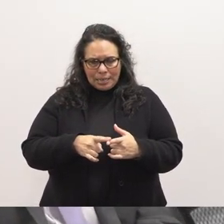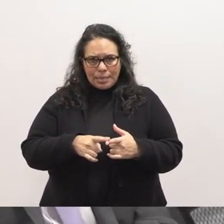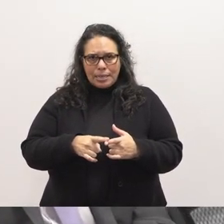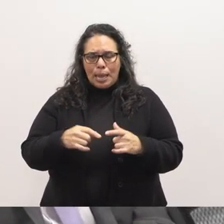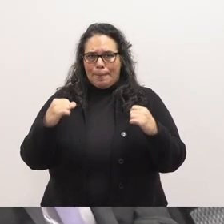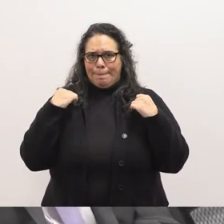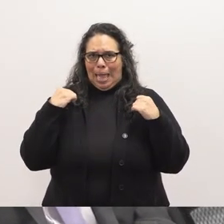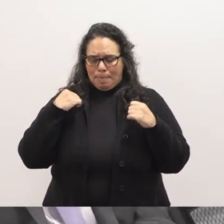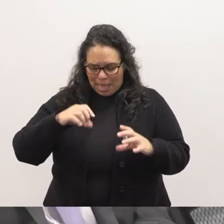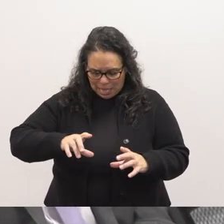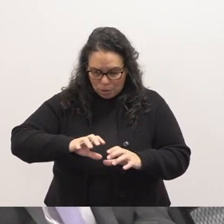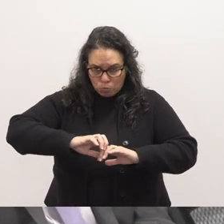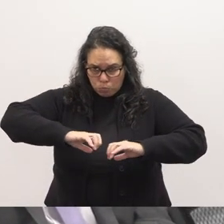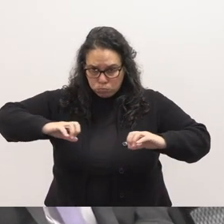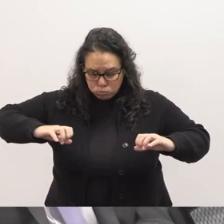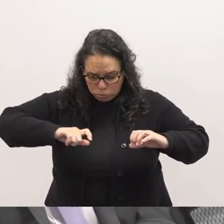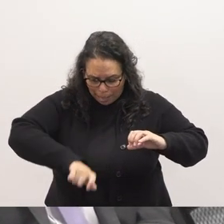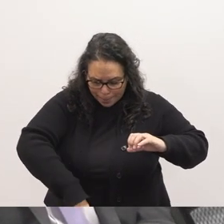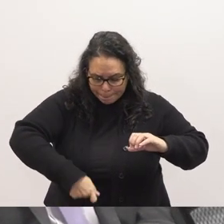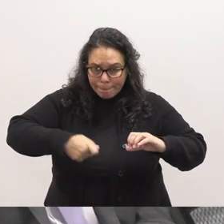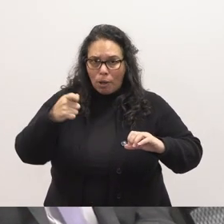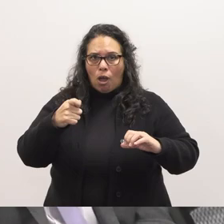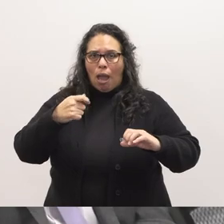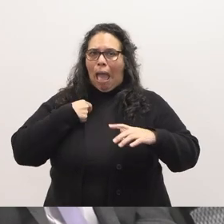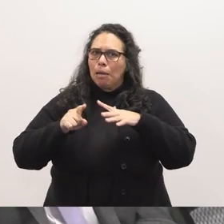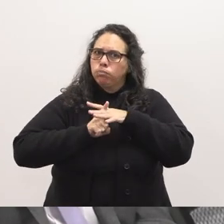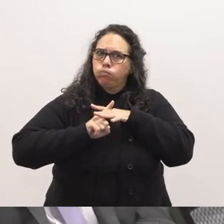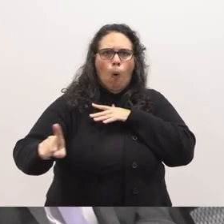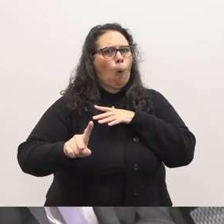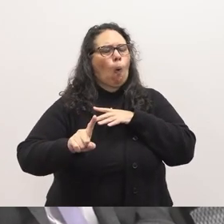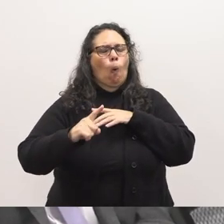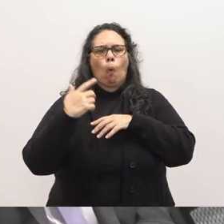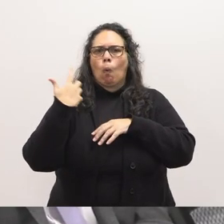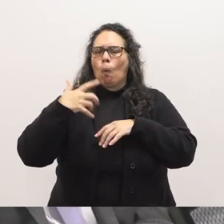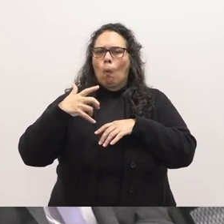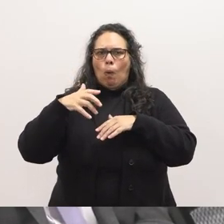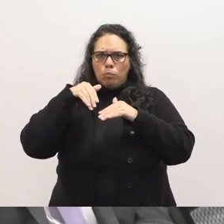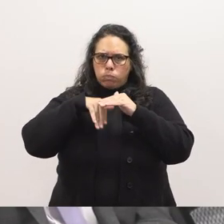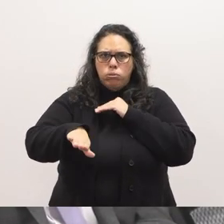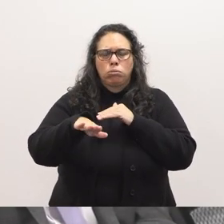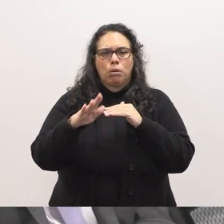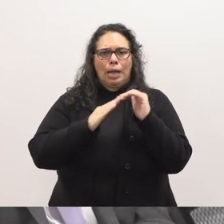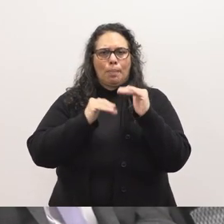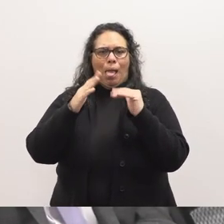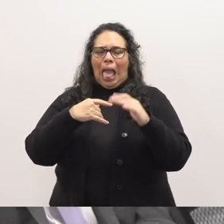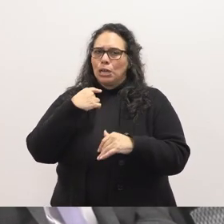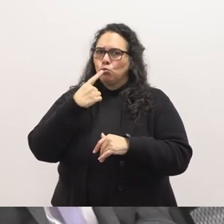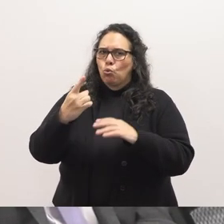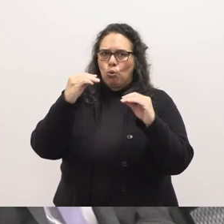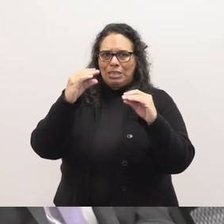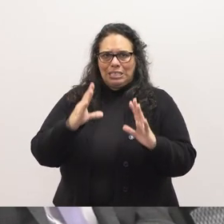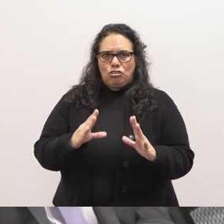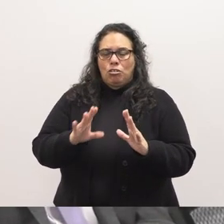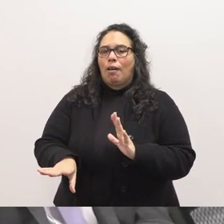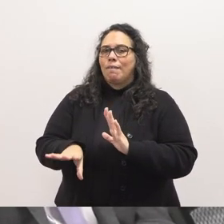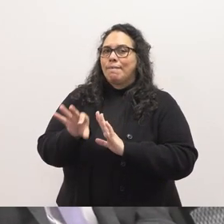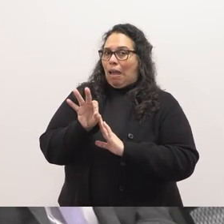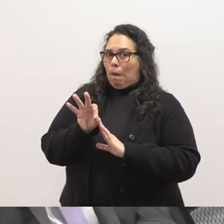out of his backpack. That's when I ran for my life and went inside the building. I told the teachers, and that's when we found